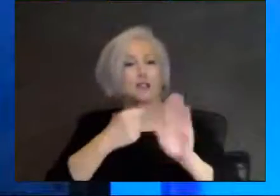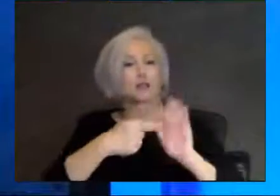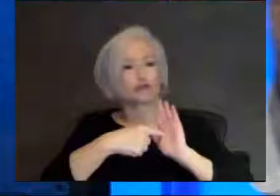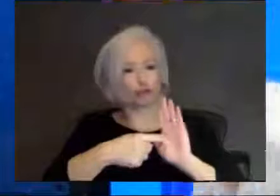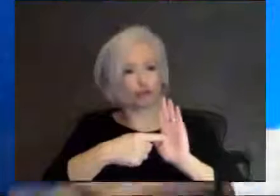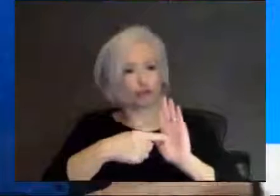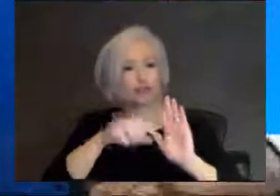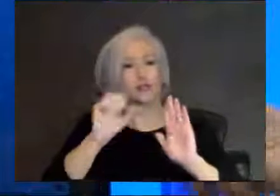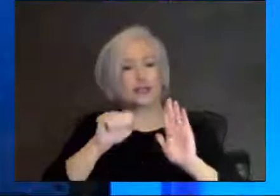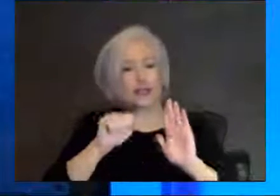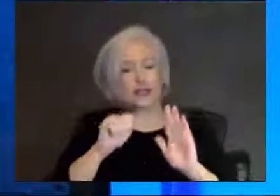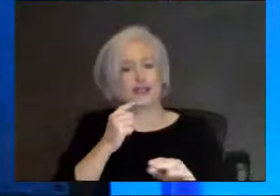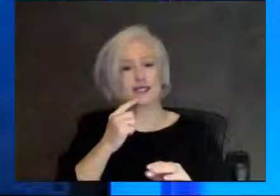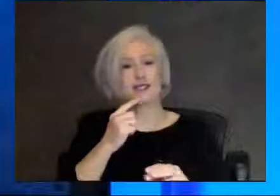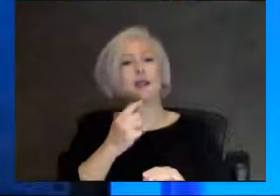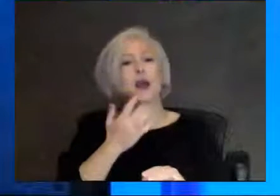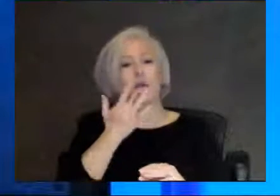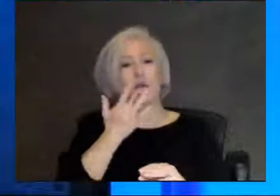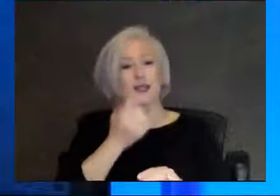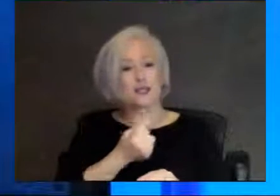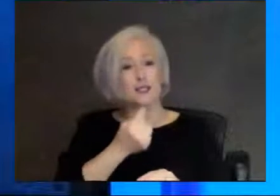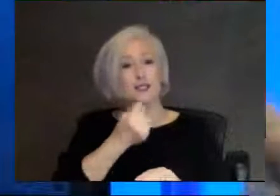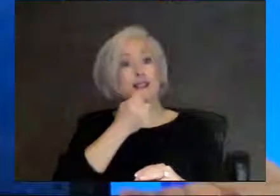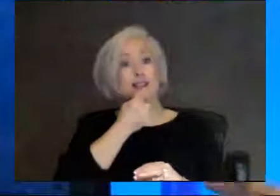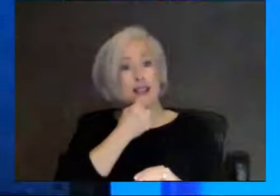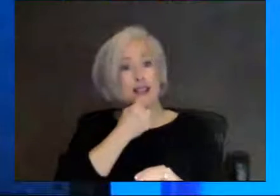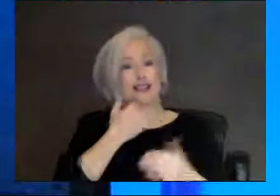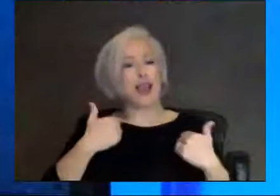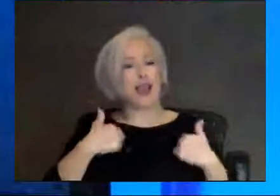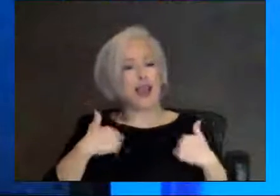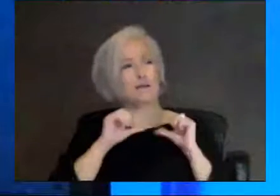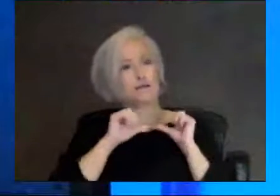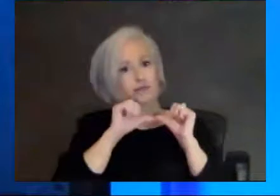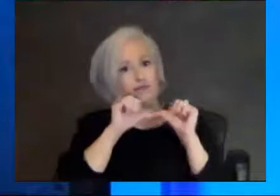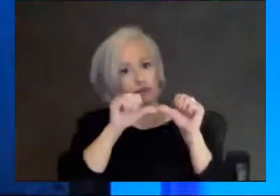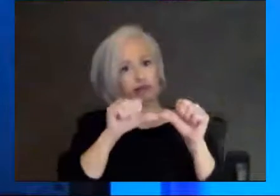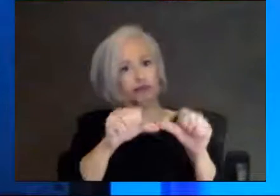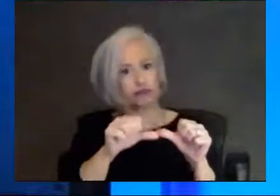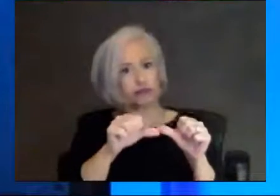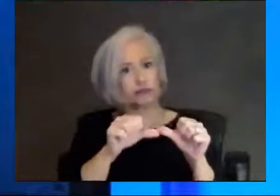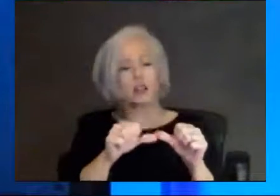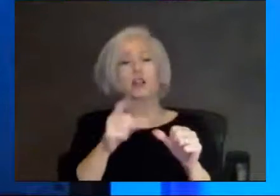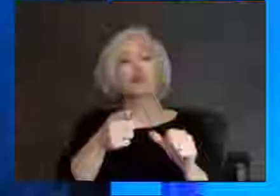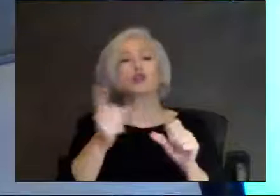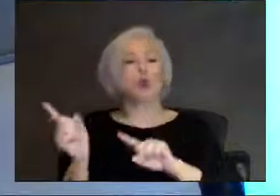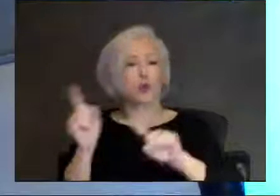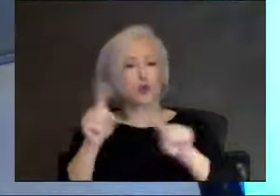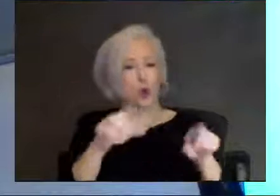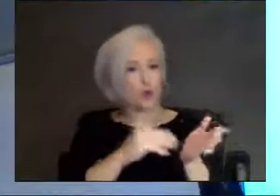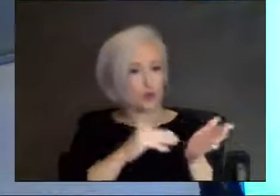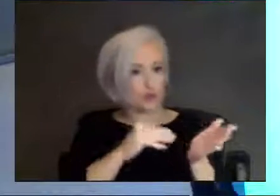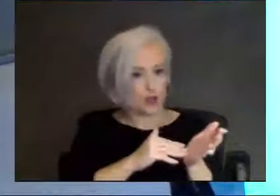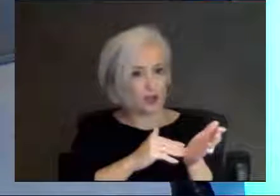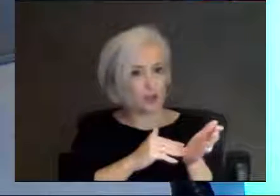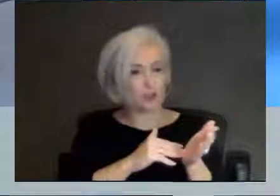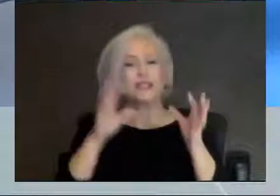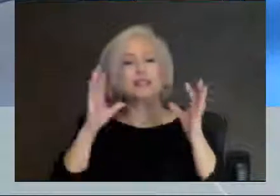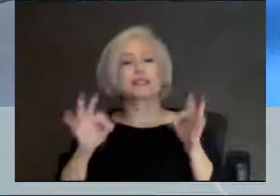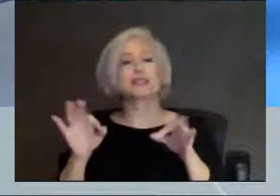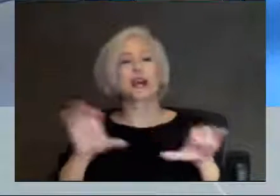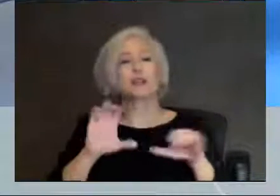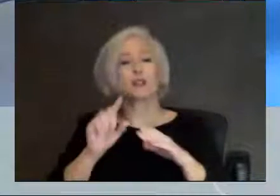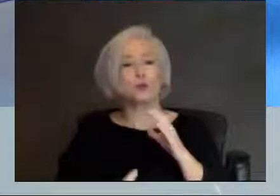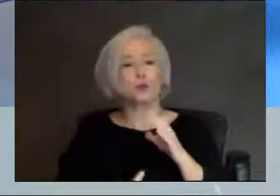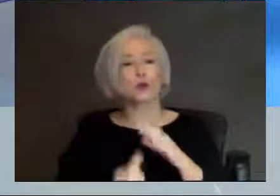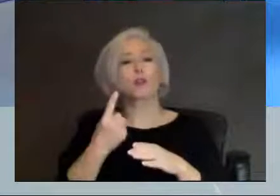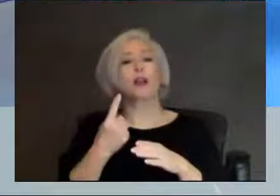you colonoscopy, and then you can detect it earlier than 45 as well. So Kathy, I want to turn back